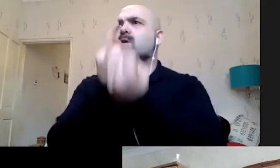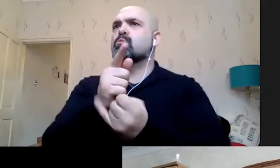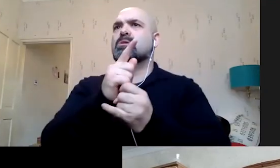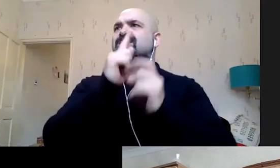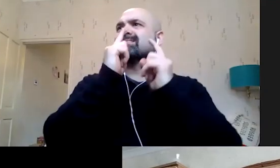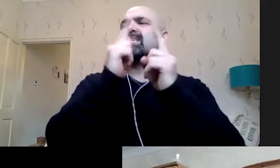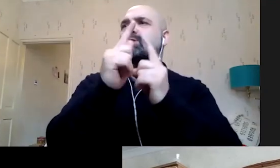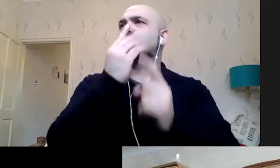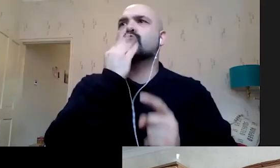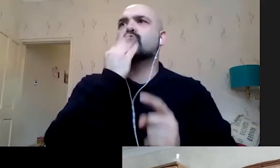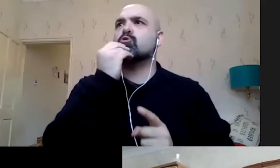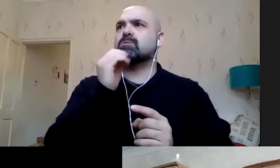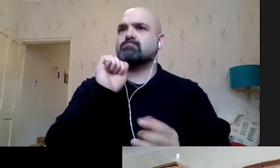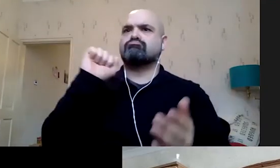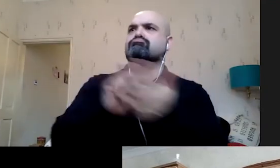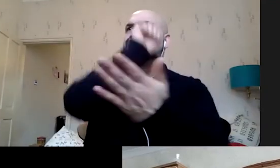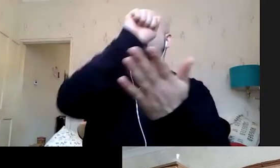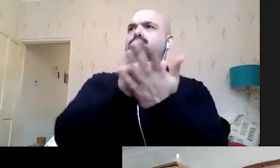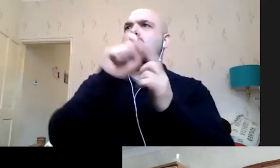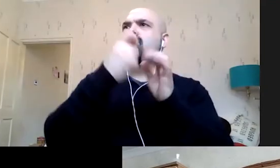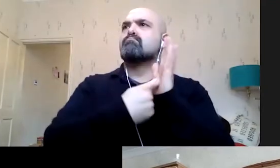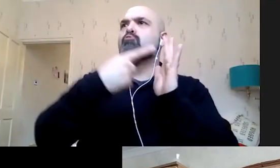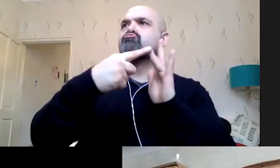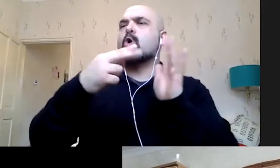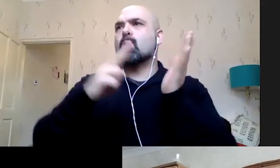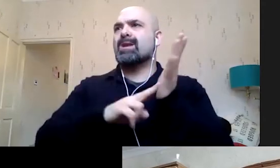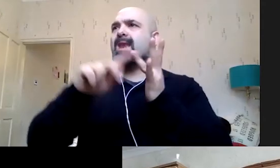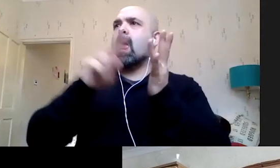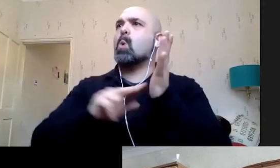not respecting their gender identity. What was the transgender